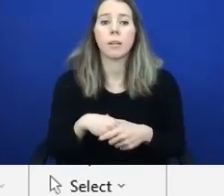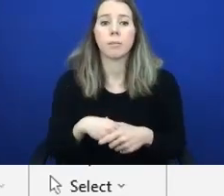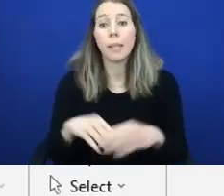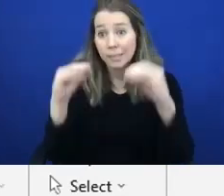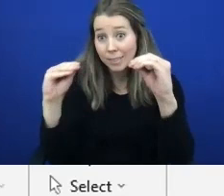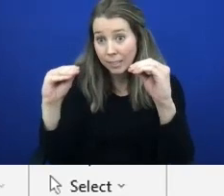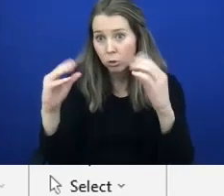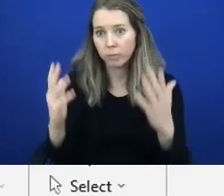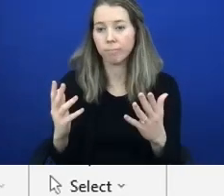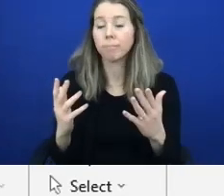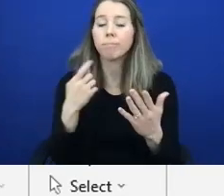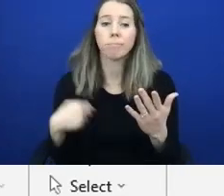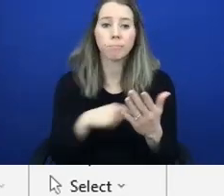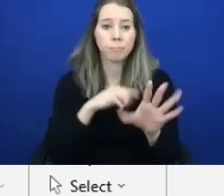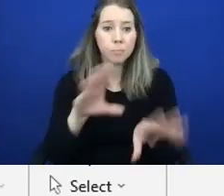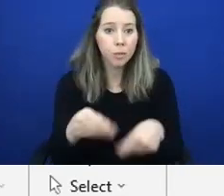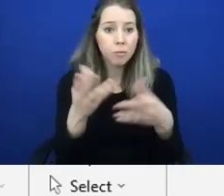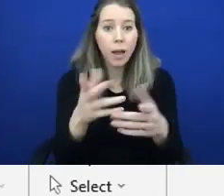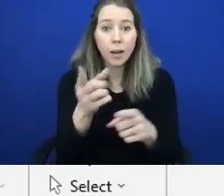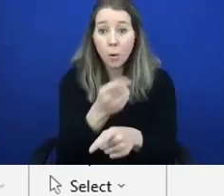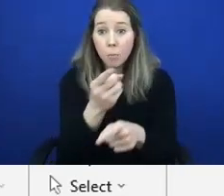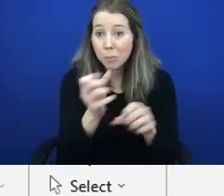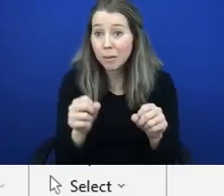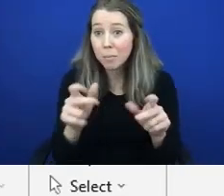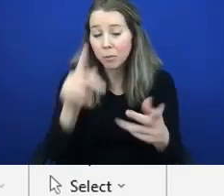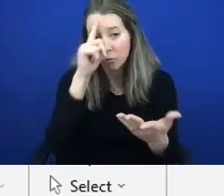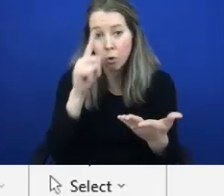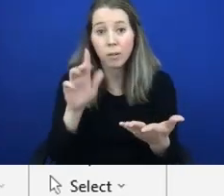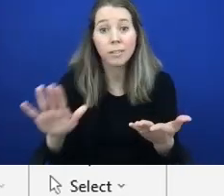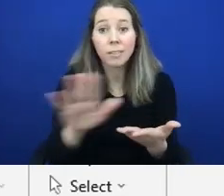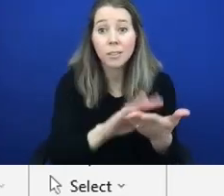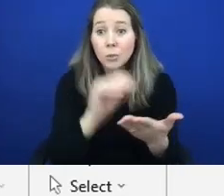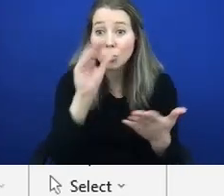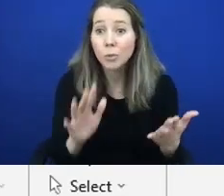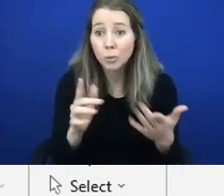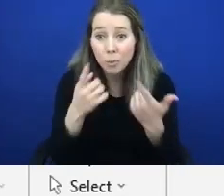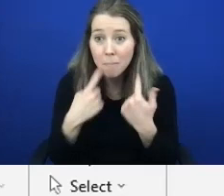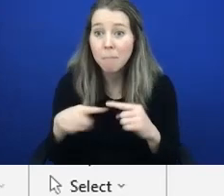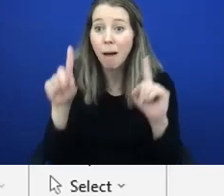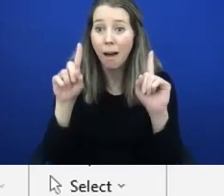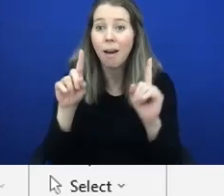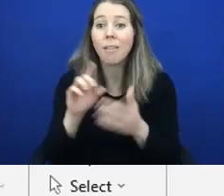teaching. We provide appropriate opportunities for students to achieve those outcomes.